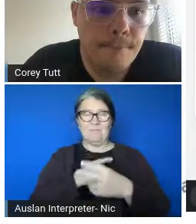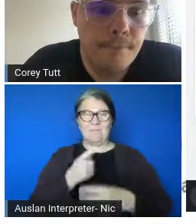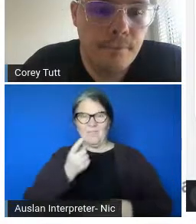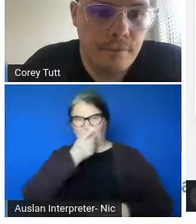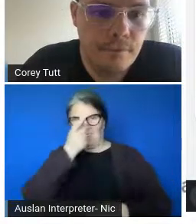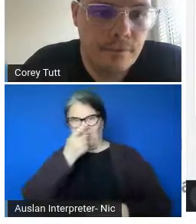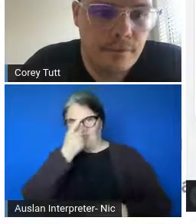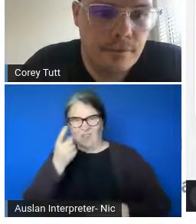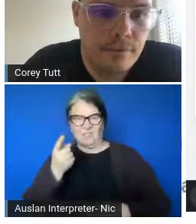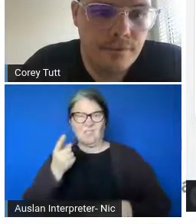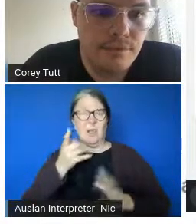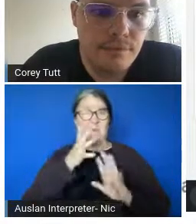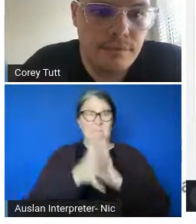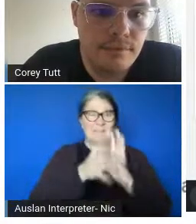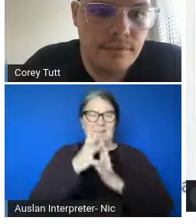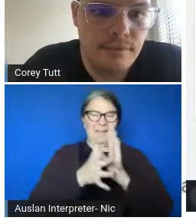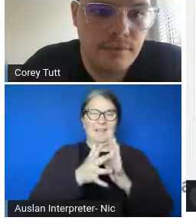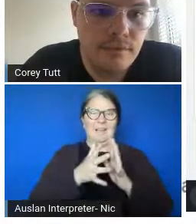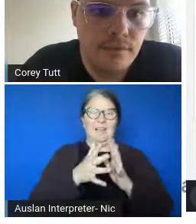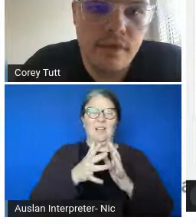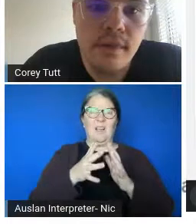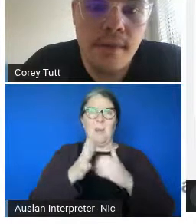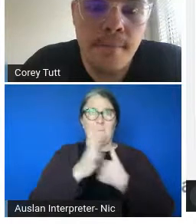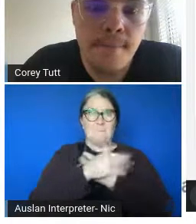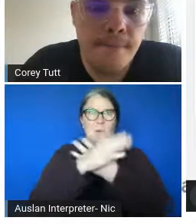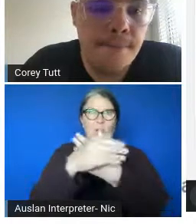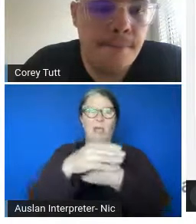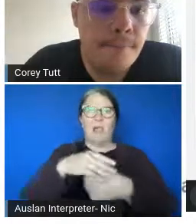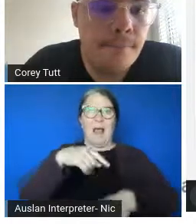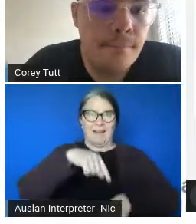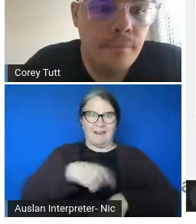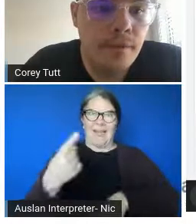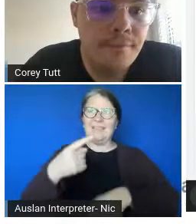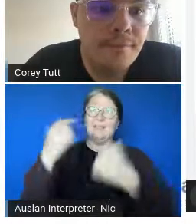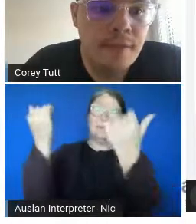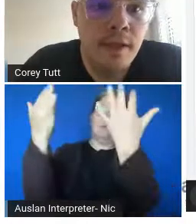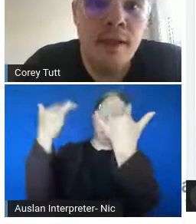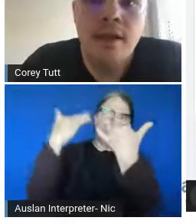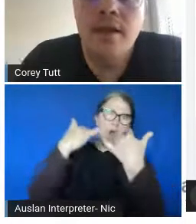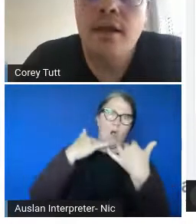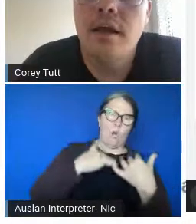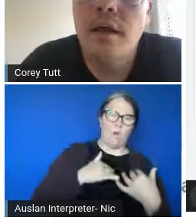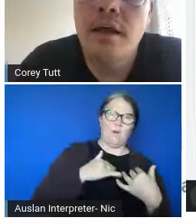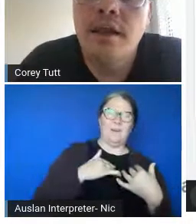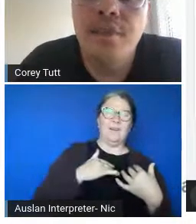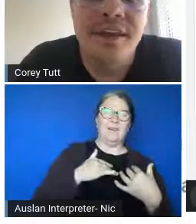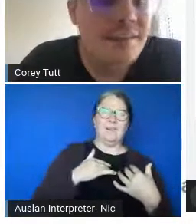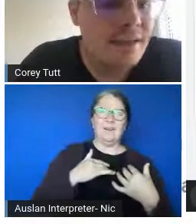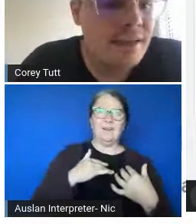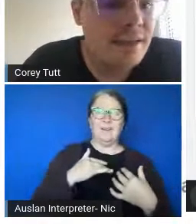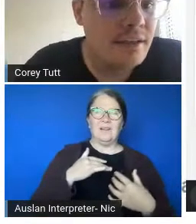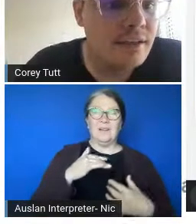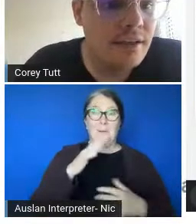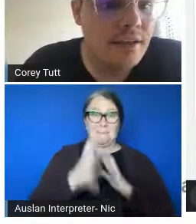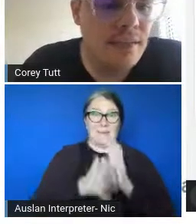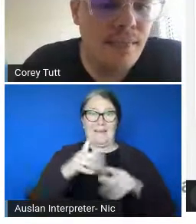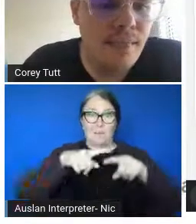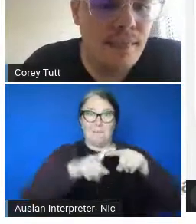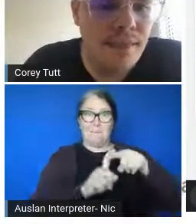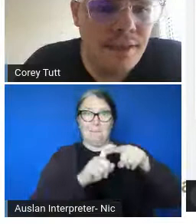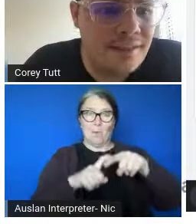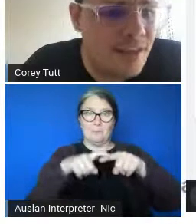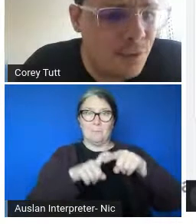citizen science, and they only found that out because people were going out and collecting that data on boggon moths. So I love that idea of citizen